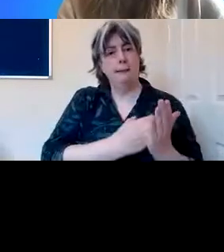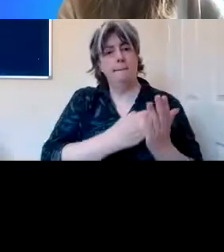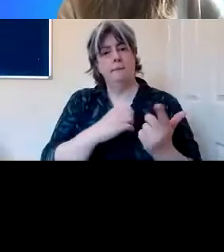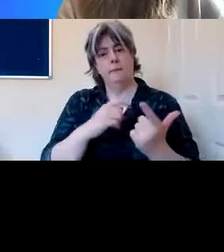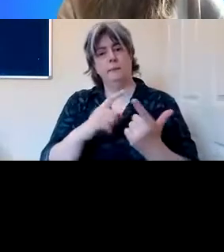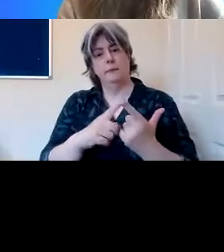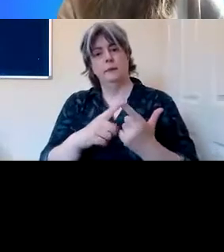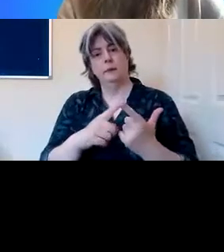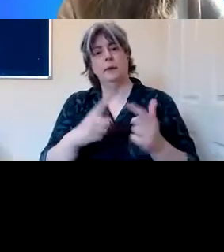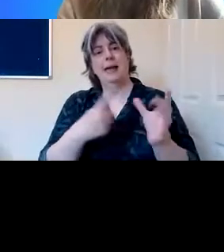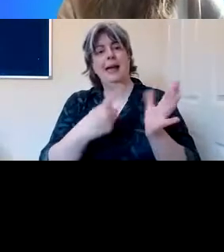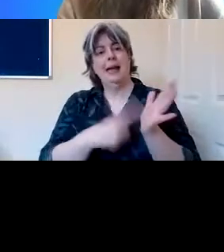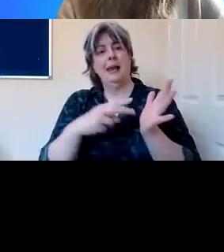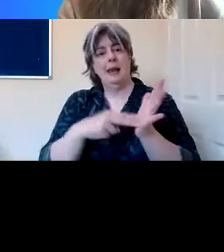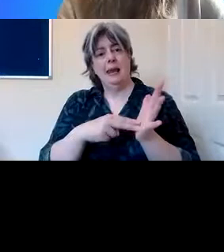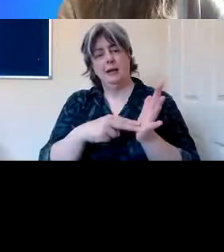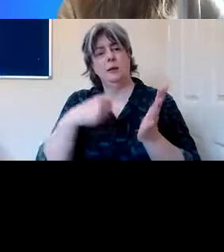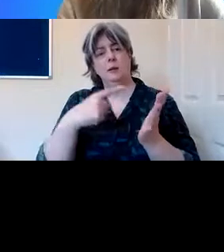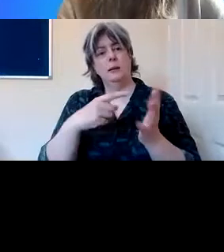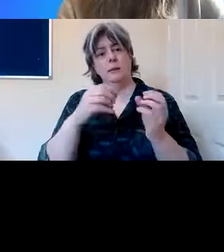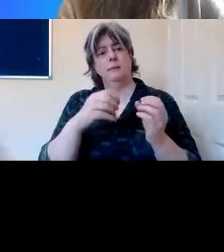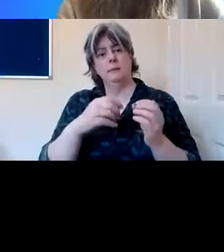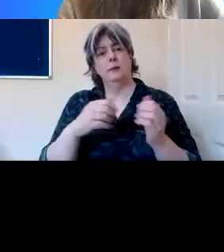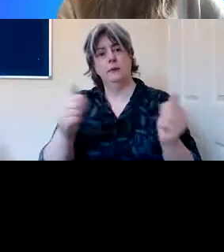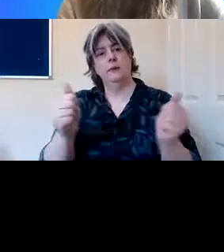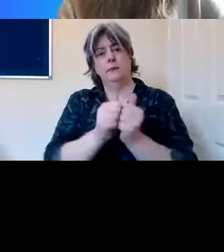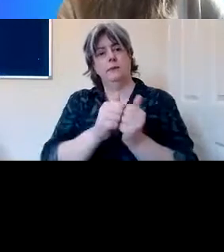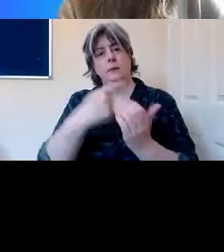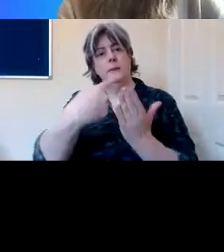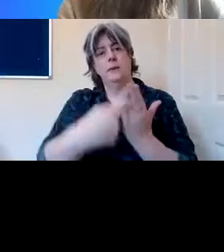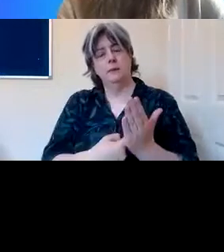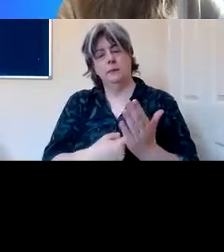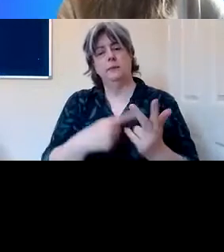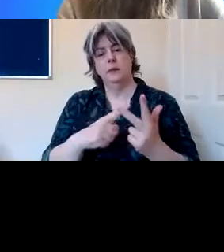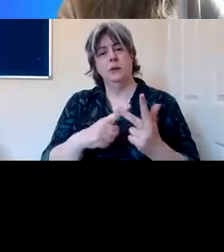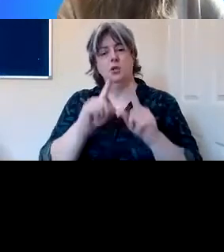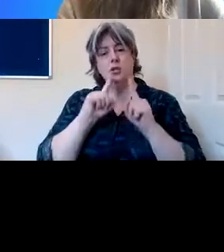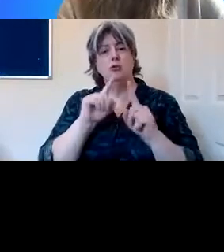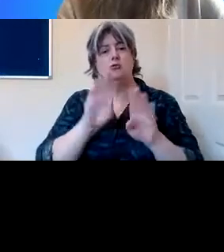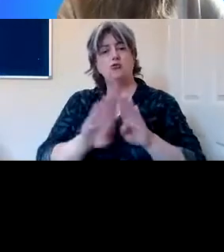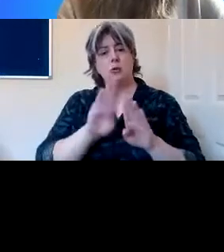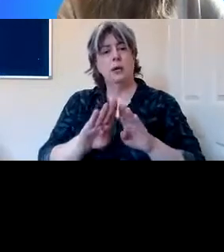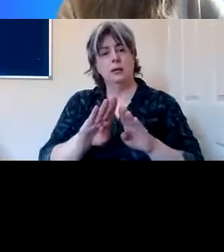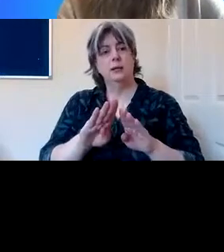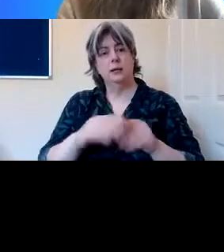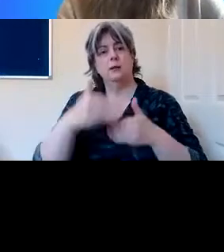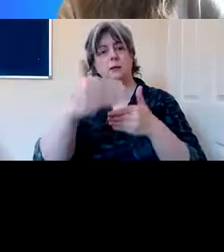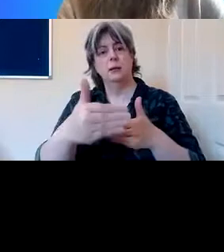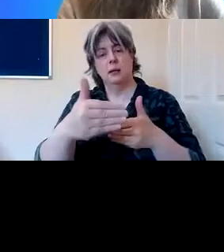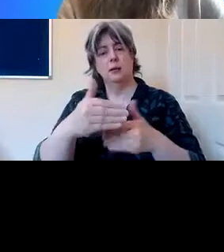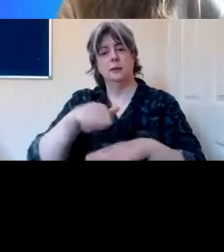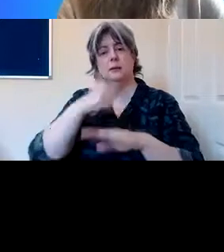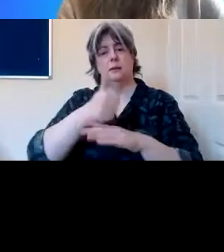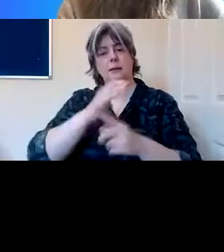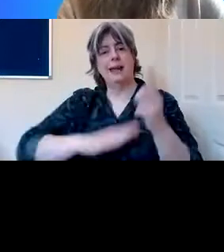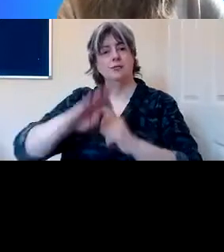an ALM bill, to a new initial teacher training regime, to a new National Leadership Academy, and an FE